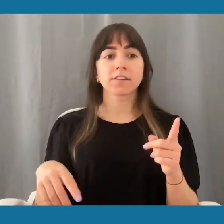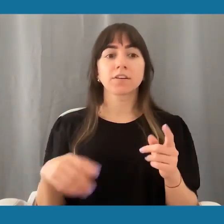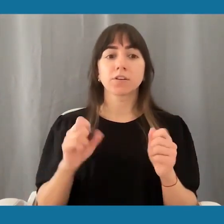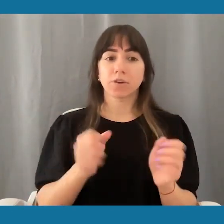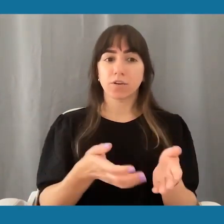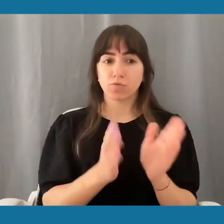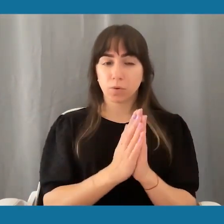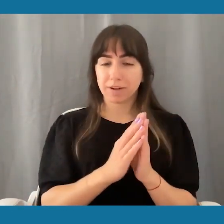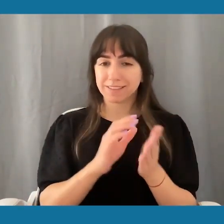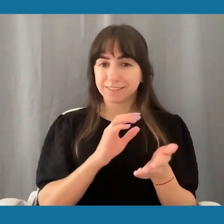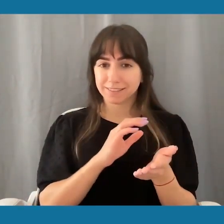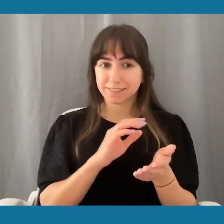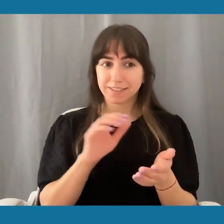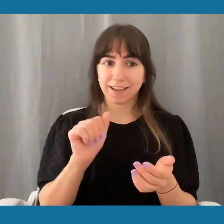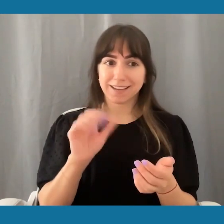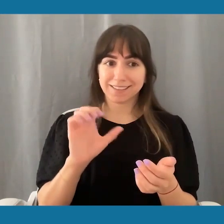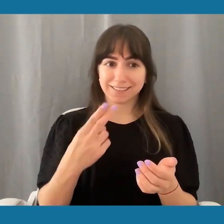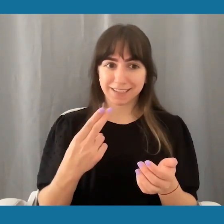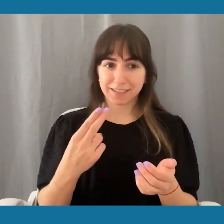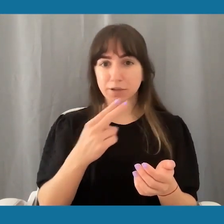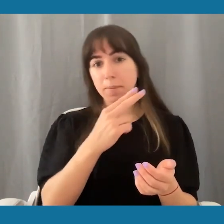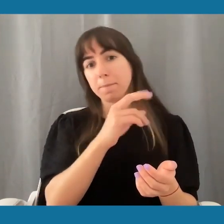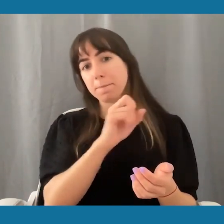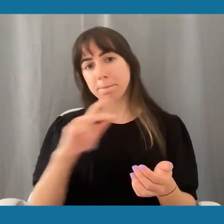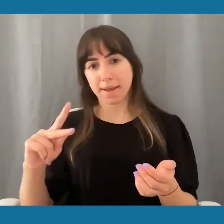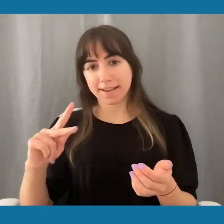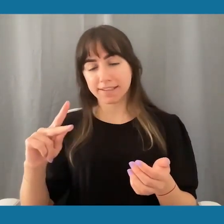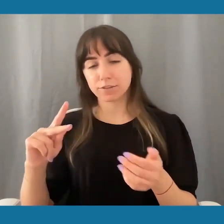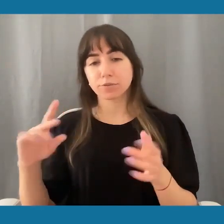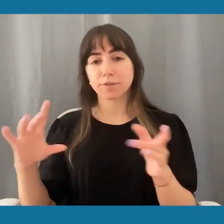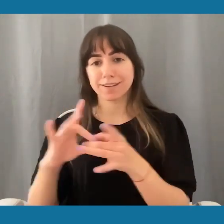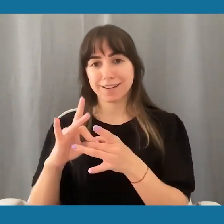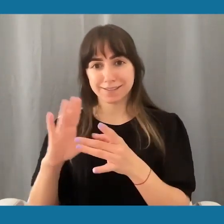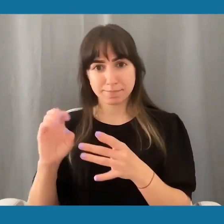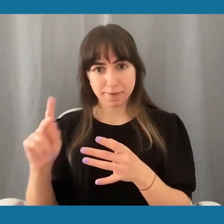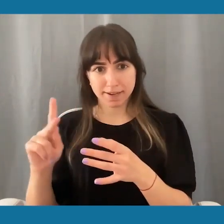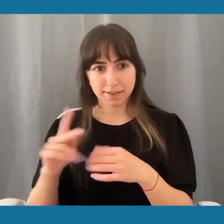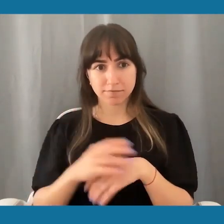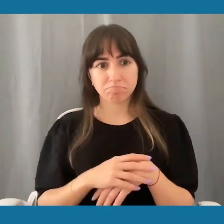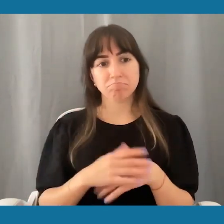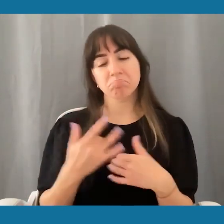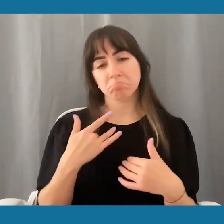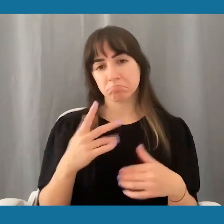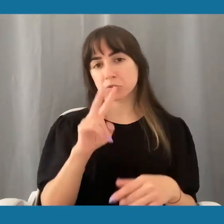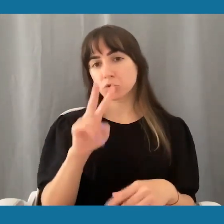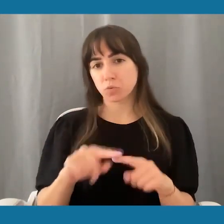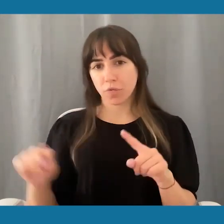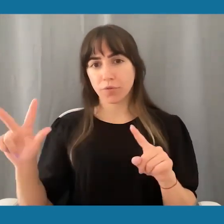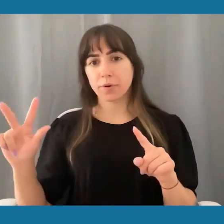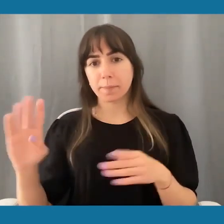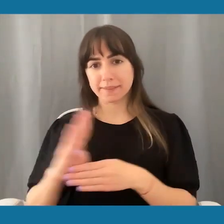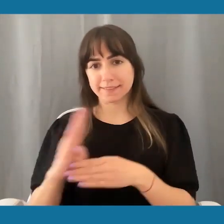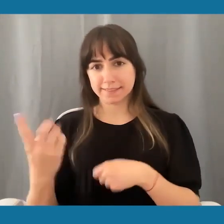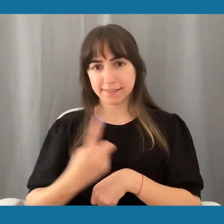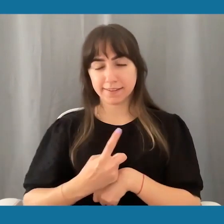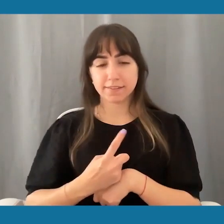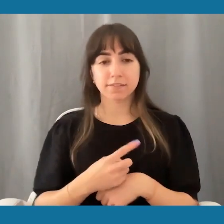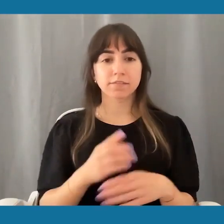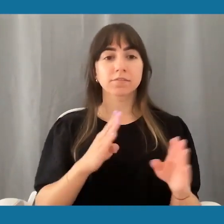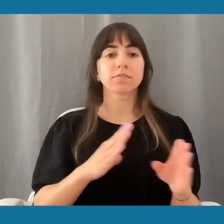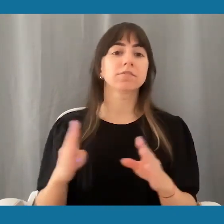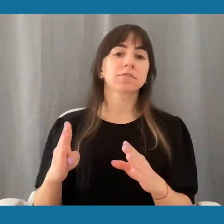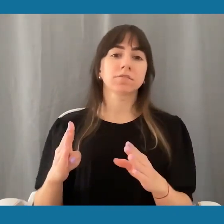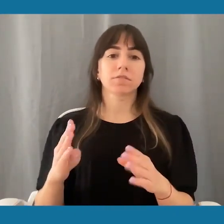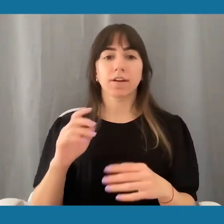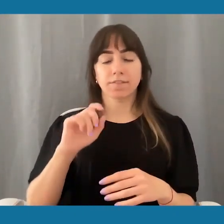business days. We also have a really cool feature called a prepaid card. Sorry, my light just went off. That prepaid card can